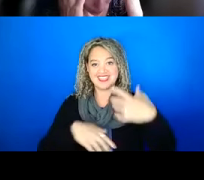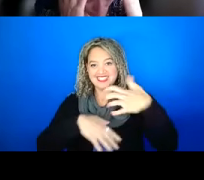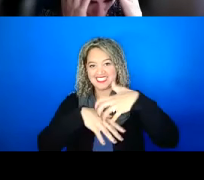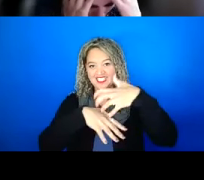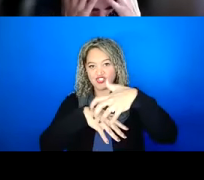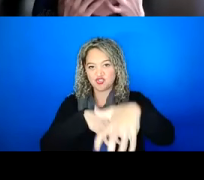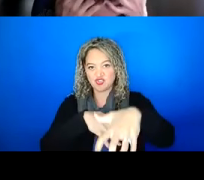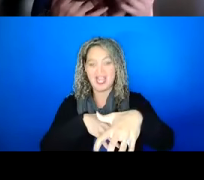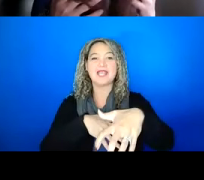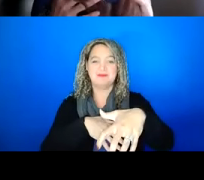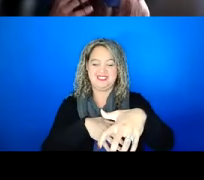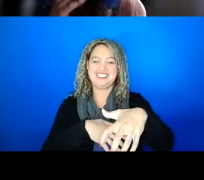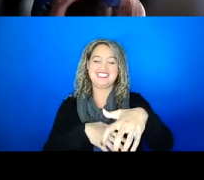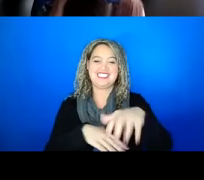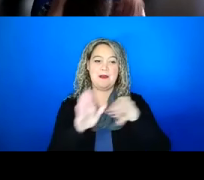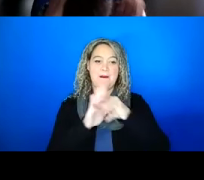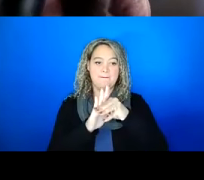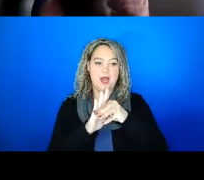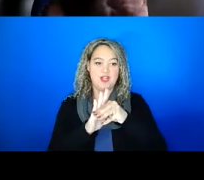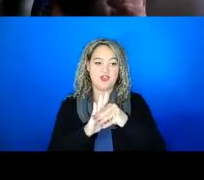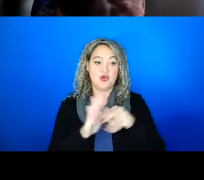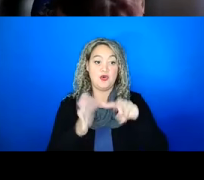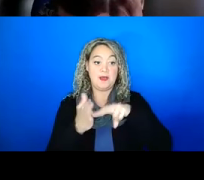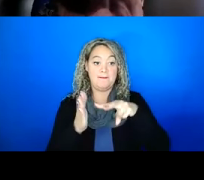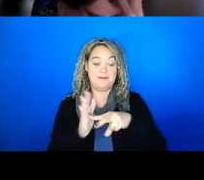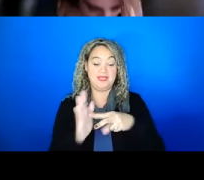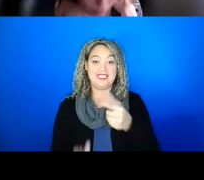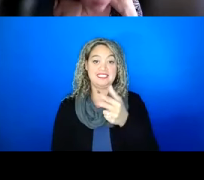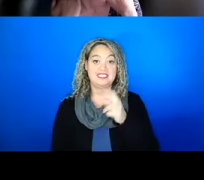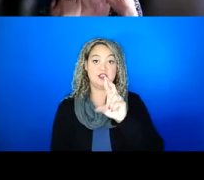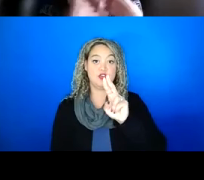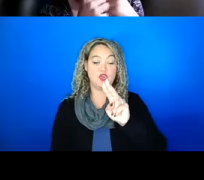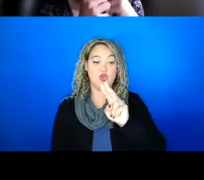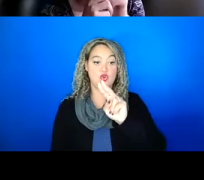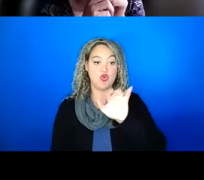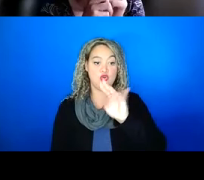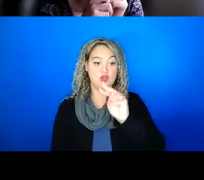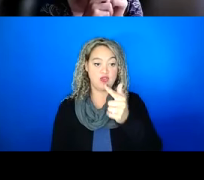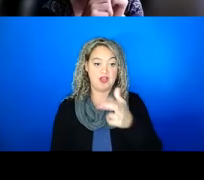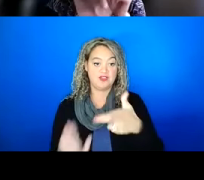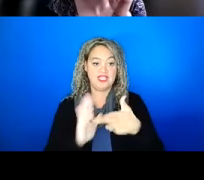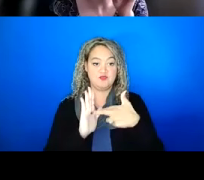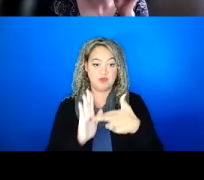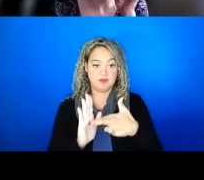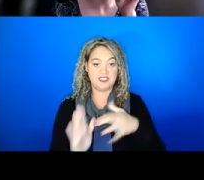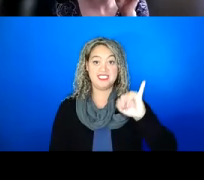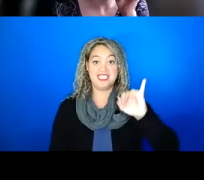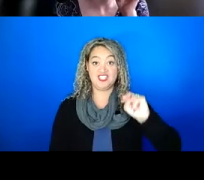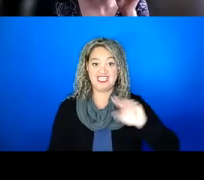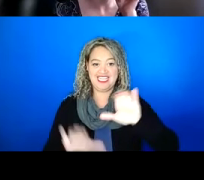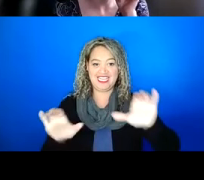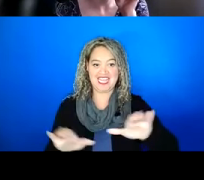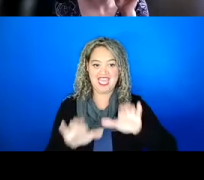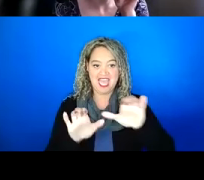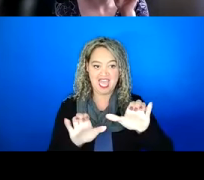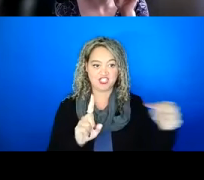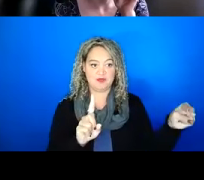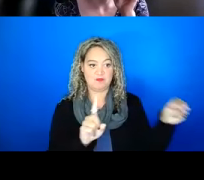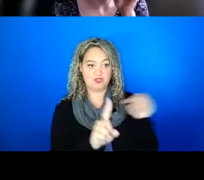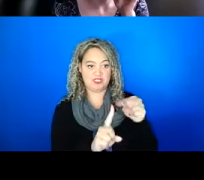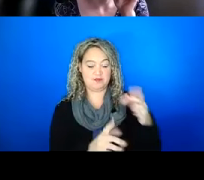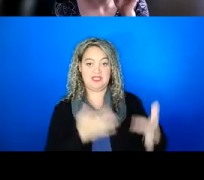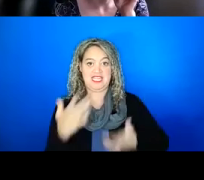which stands for grounding representations and action, perception, and emotion systems. And the critical point